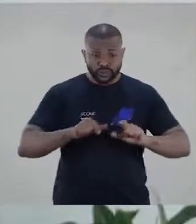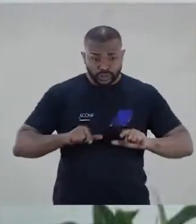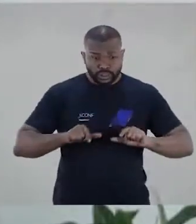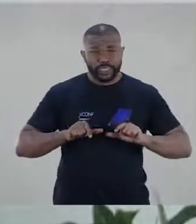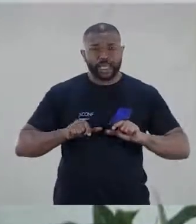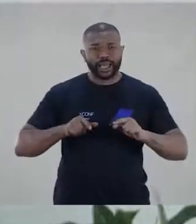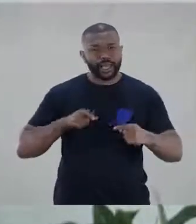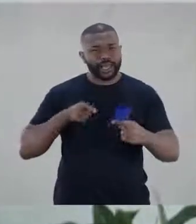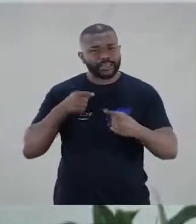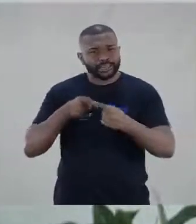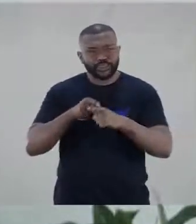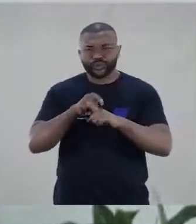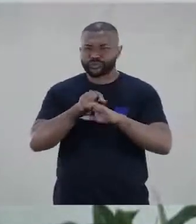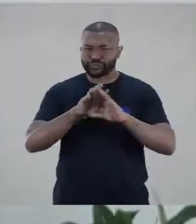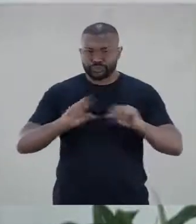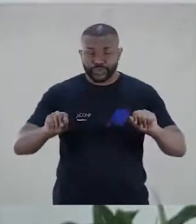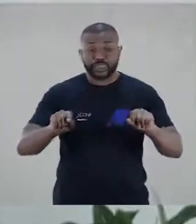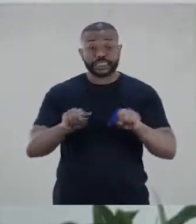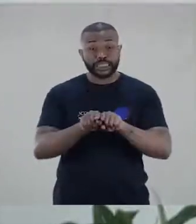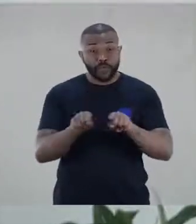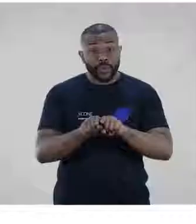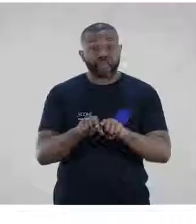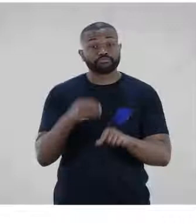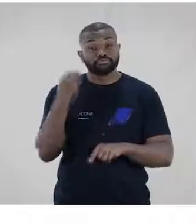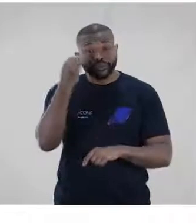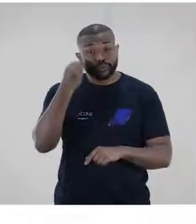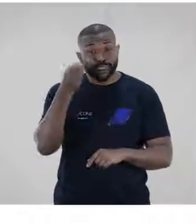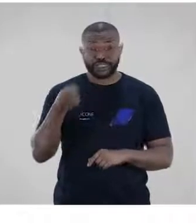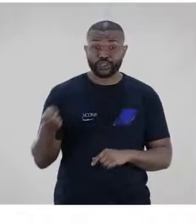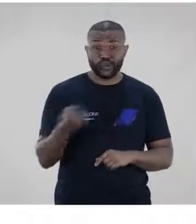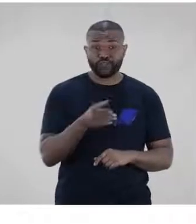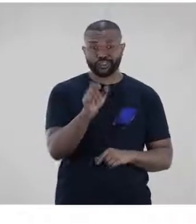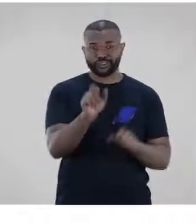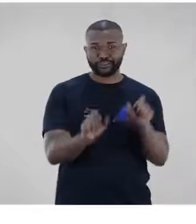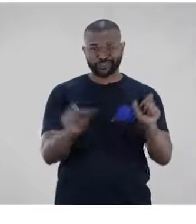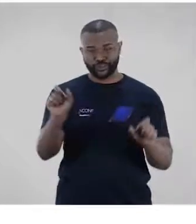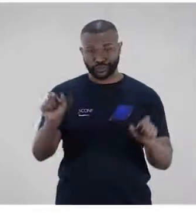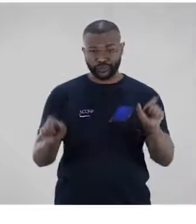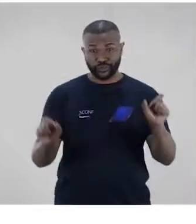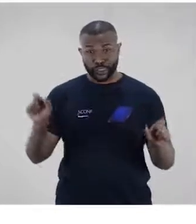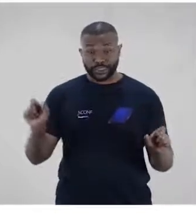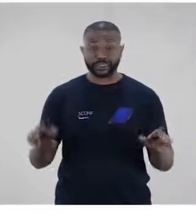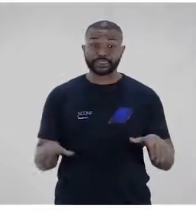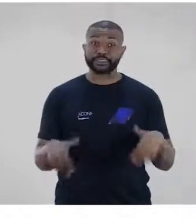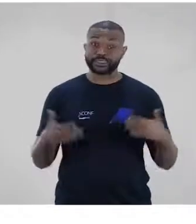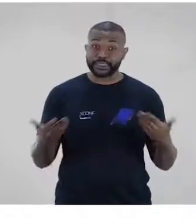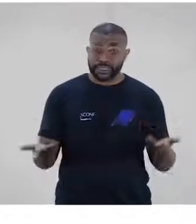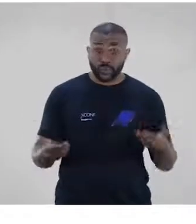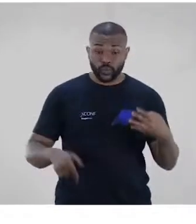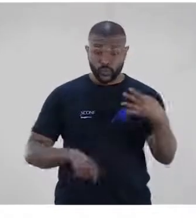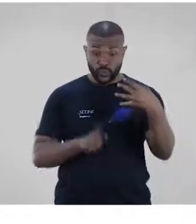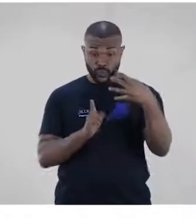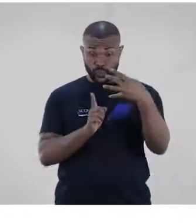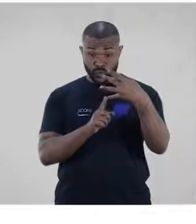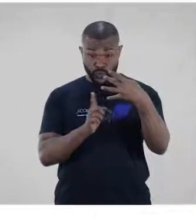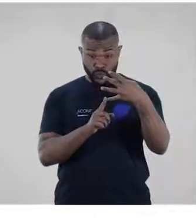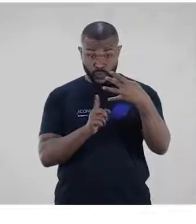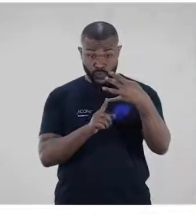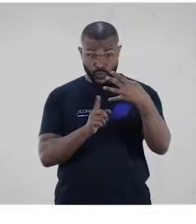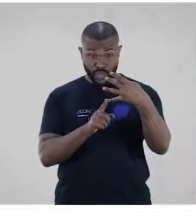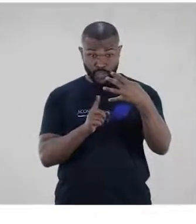new experience for these folks. And finally, the fourth pillar of data mesh is really around